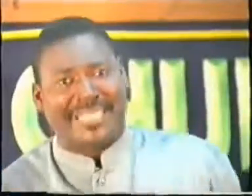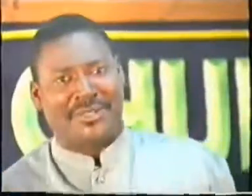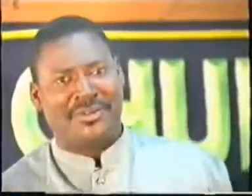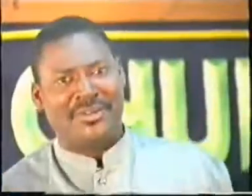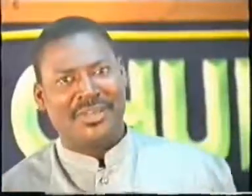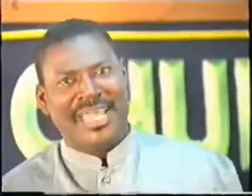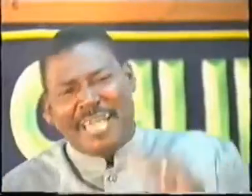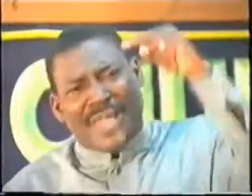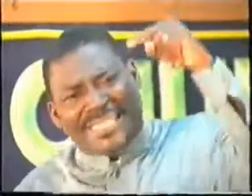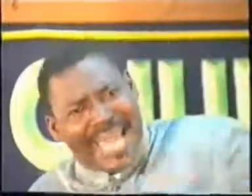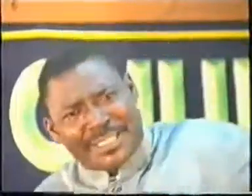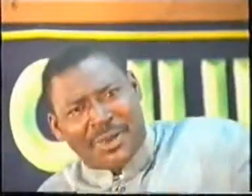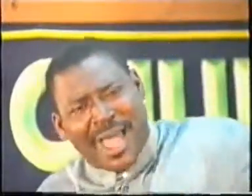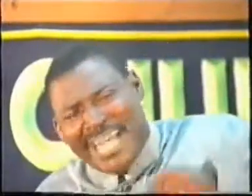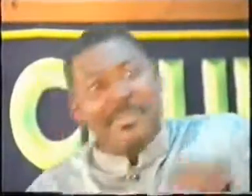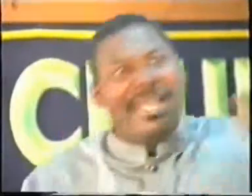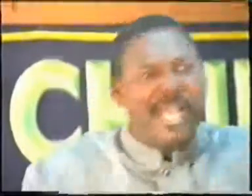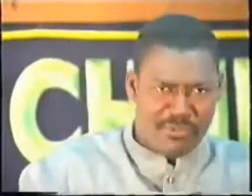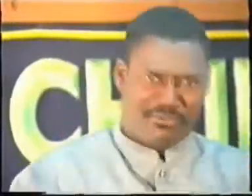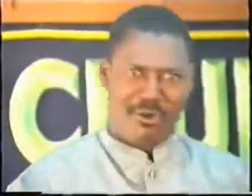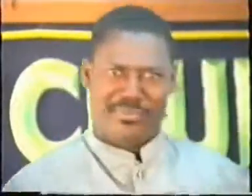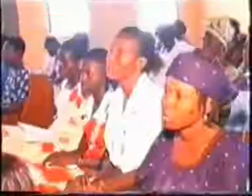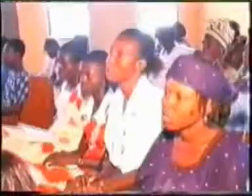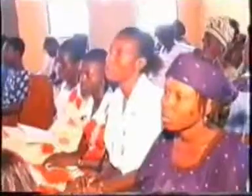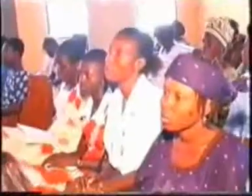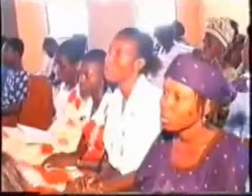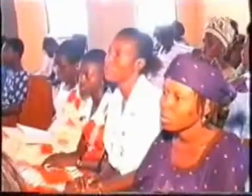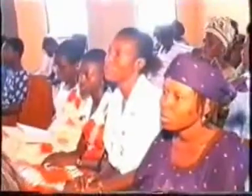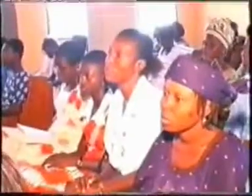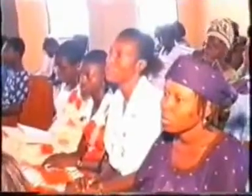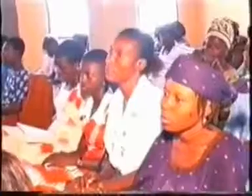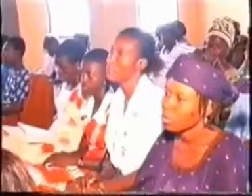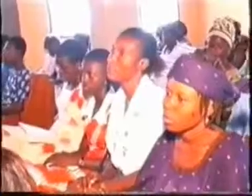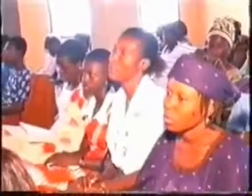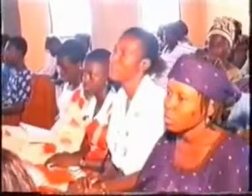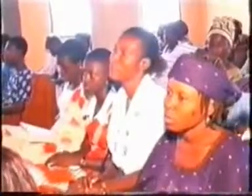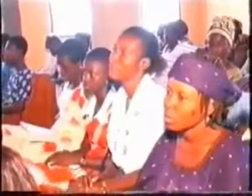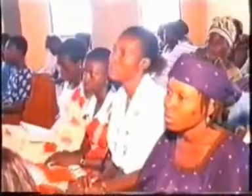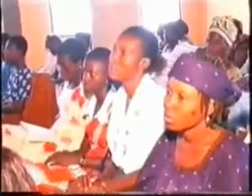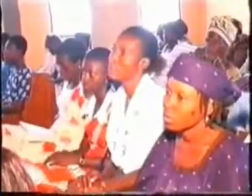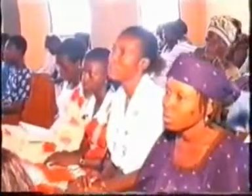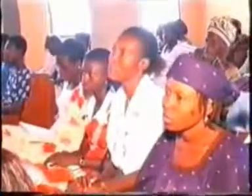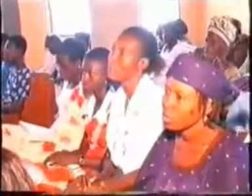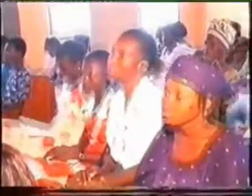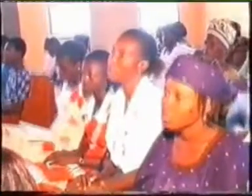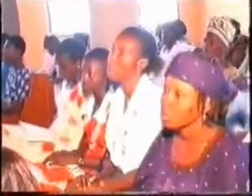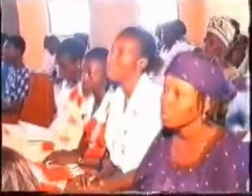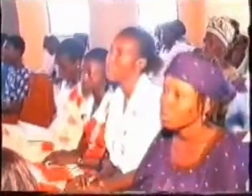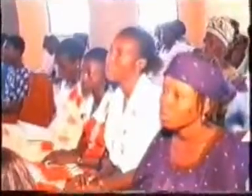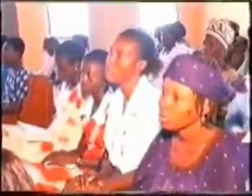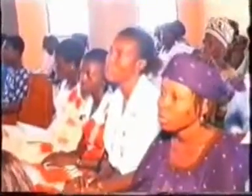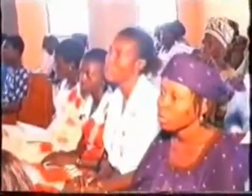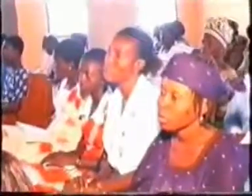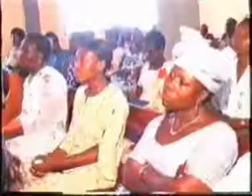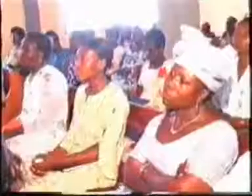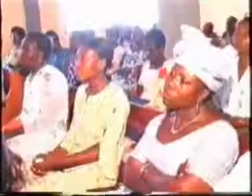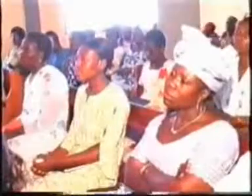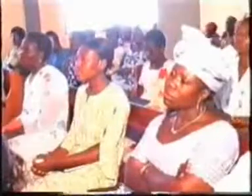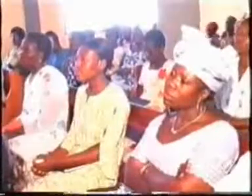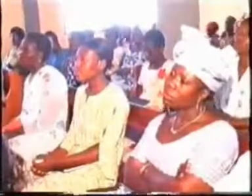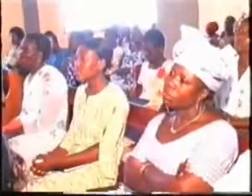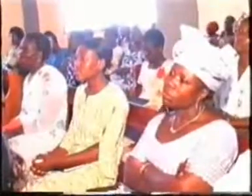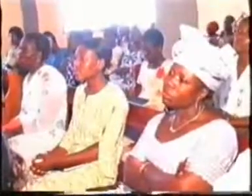ɔmontua tit no ne yɛtua tit no ɛde ma lewifoɔ ɛni sɛ da so yɛ adwuma ɛberɛ a kristosom hyɛ aseɛ no a adɛn